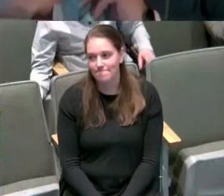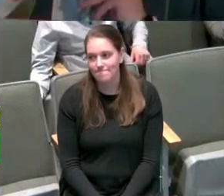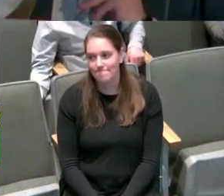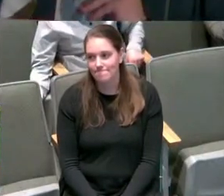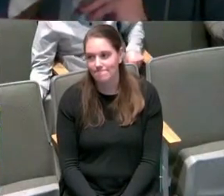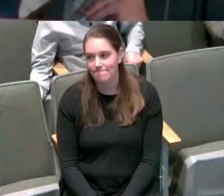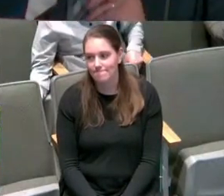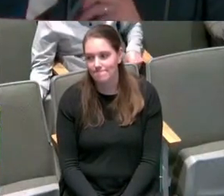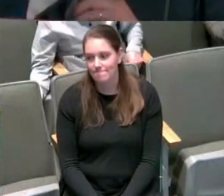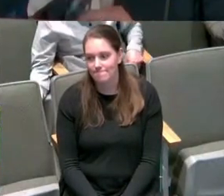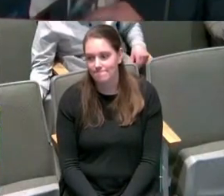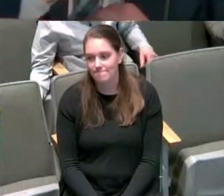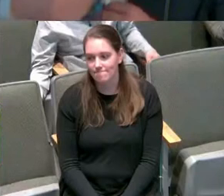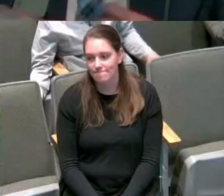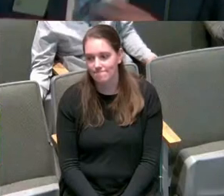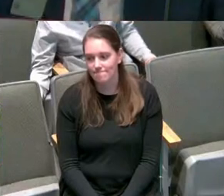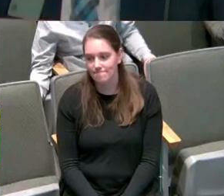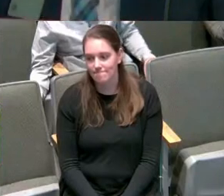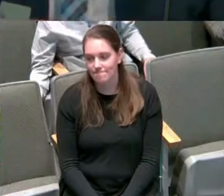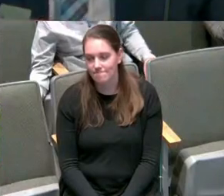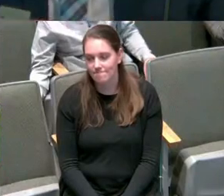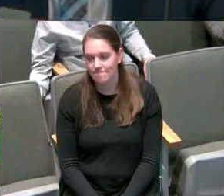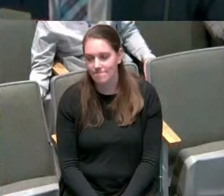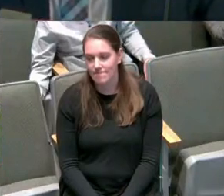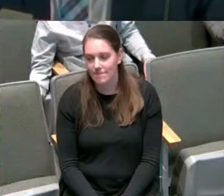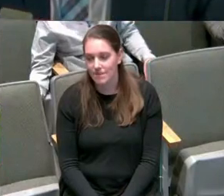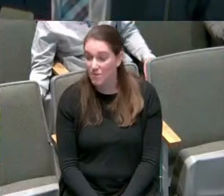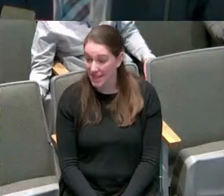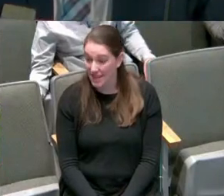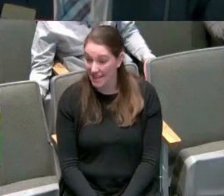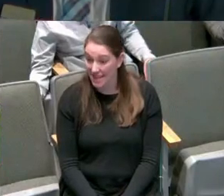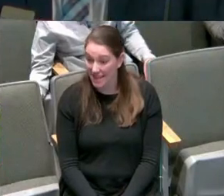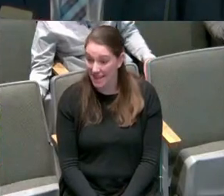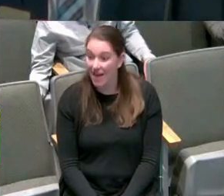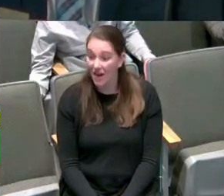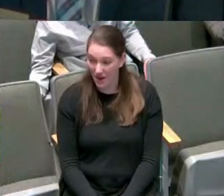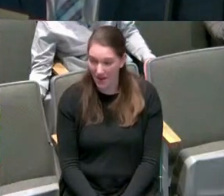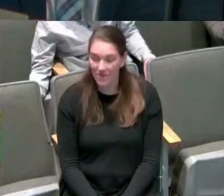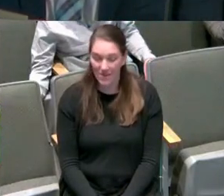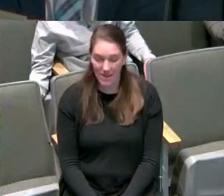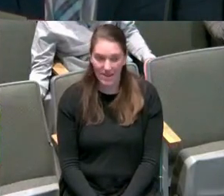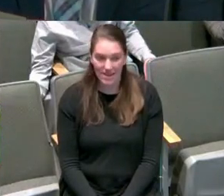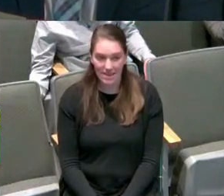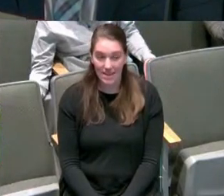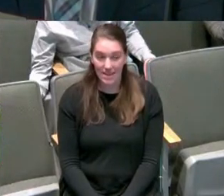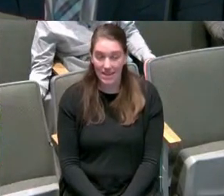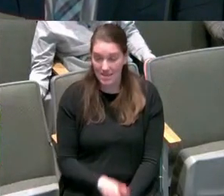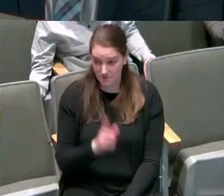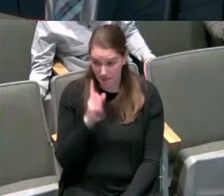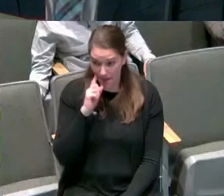okay we are now moving to Article Five